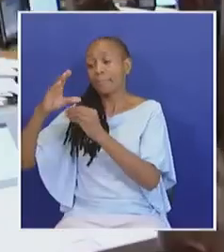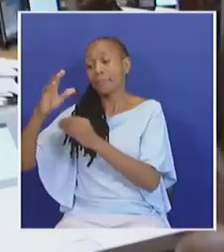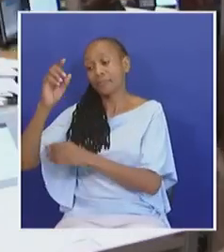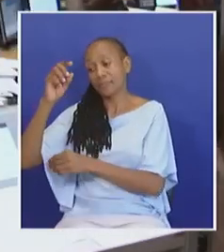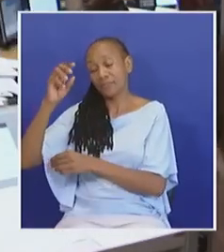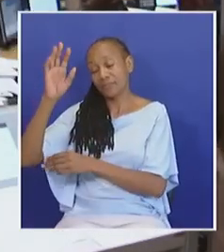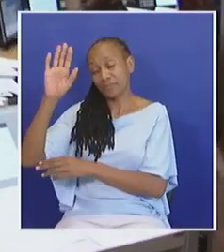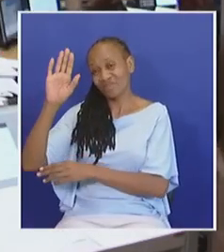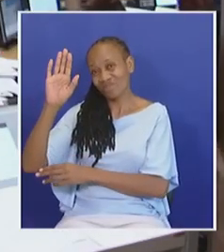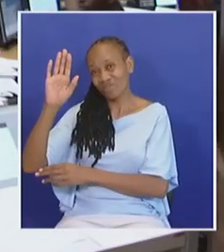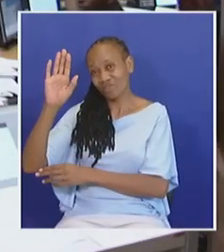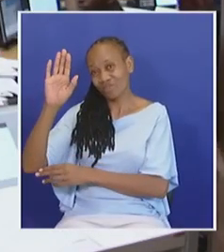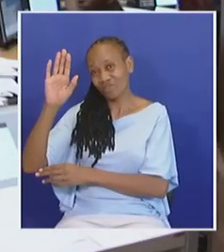Shibukwan.